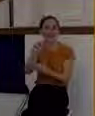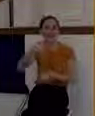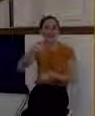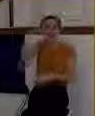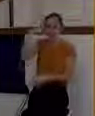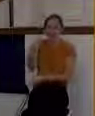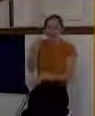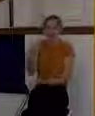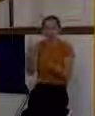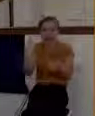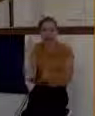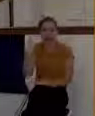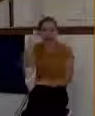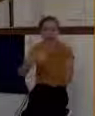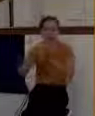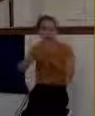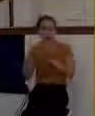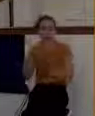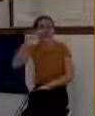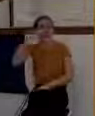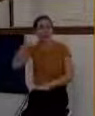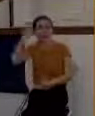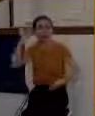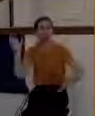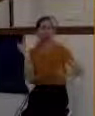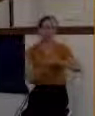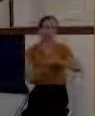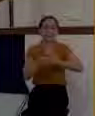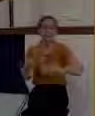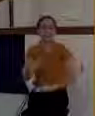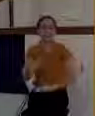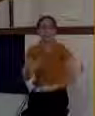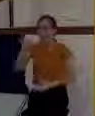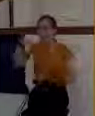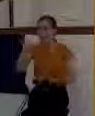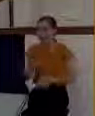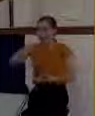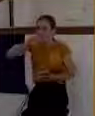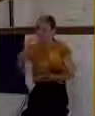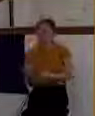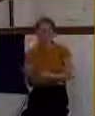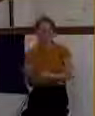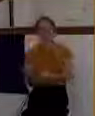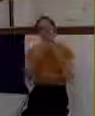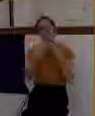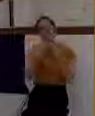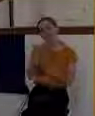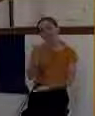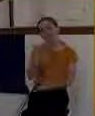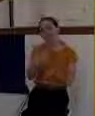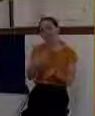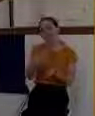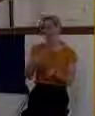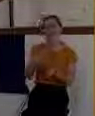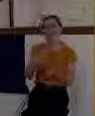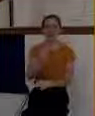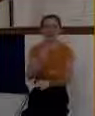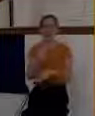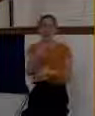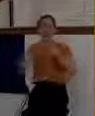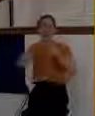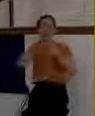But thank God I rose again. No, I'm just kidding. The Lord was very gracious. And